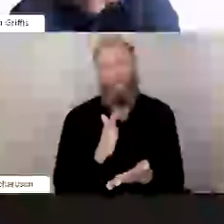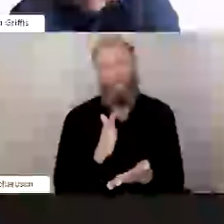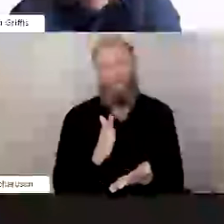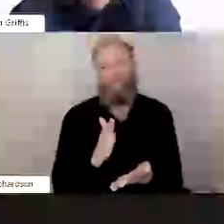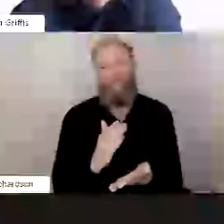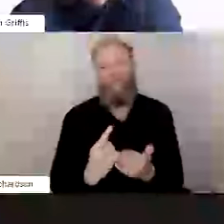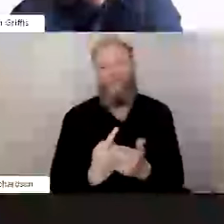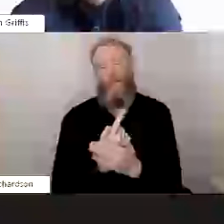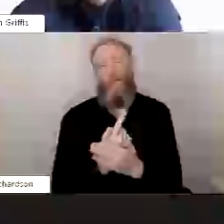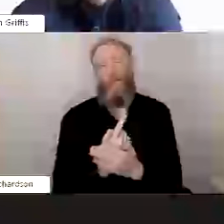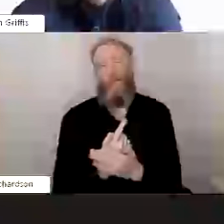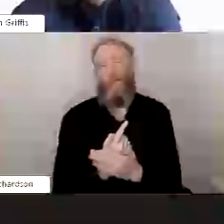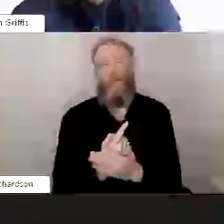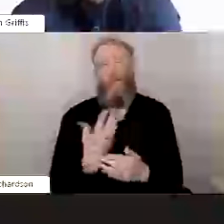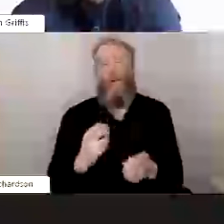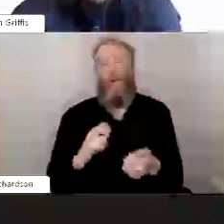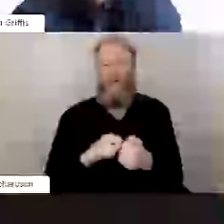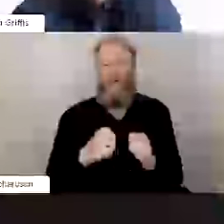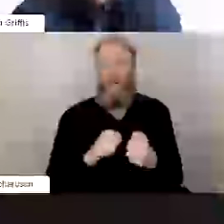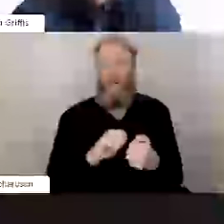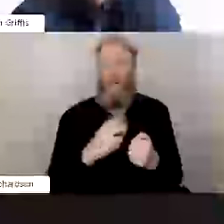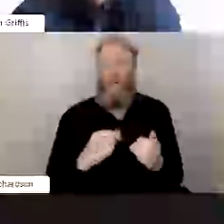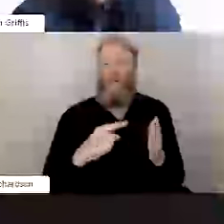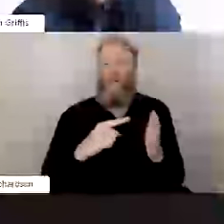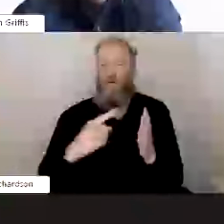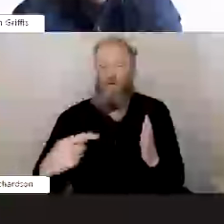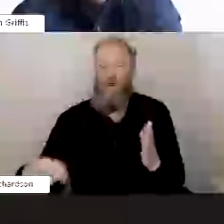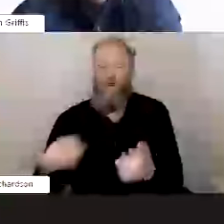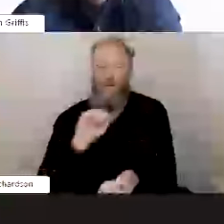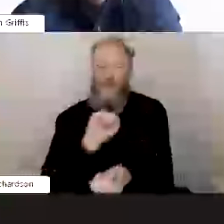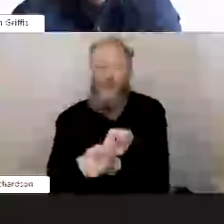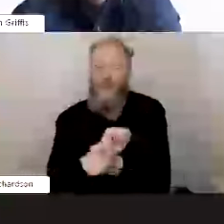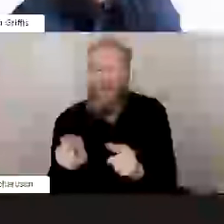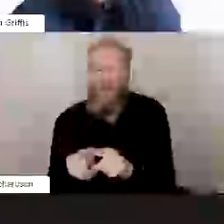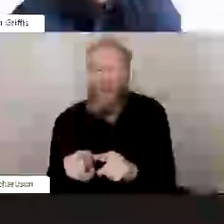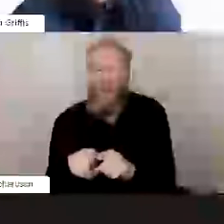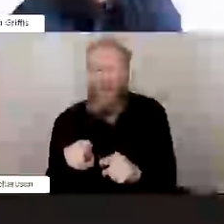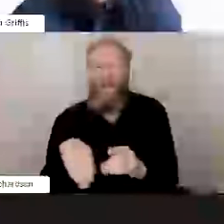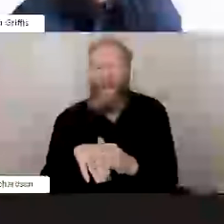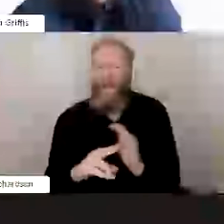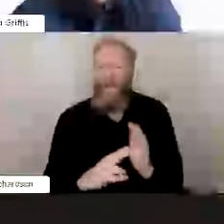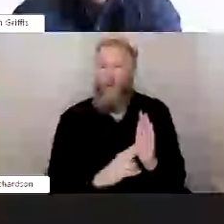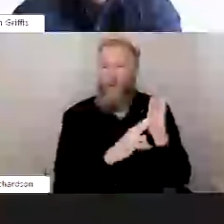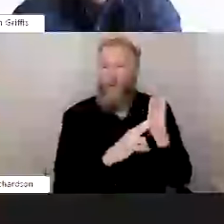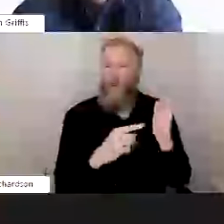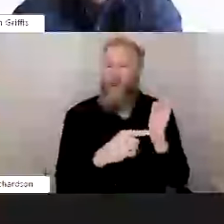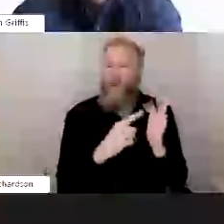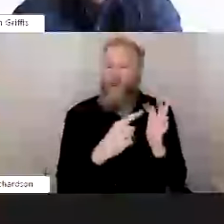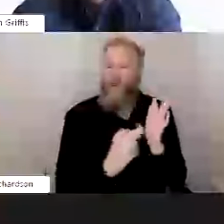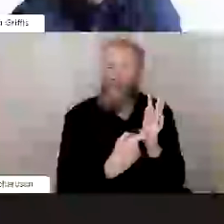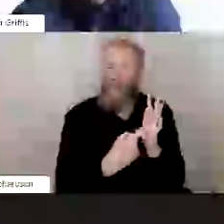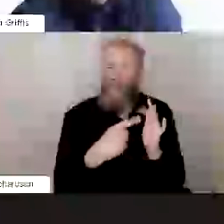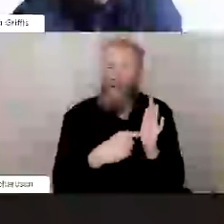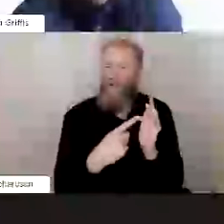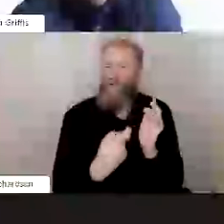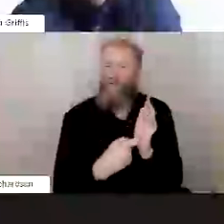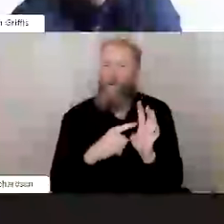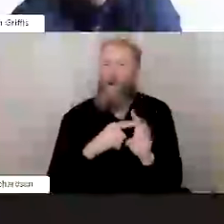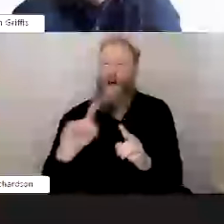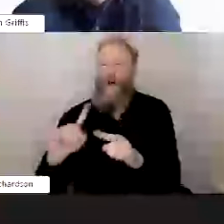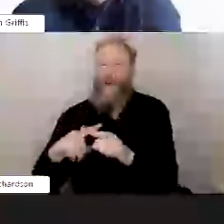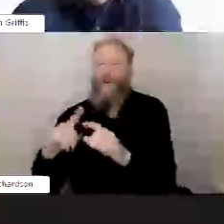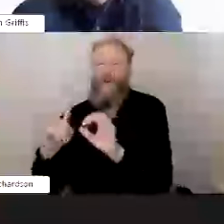the issue of indefinite detention still too, particularly in the Northern Territory and Queensland. Look,